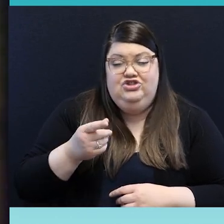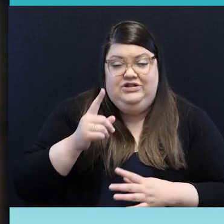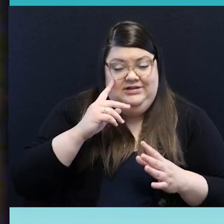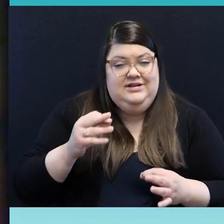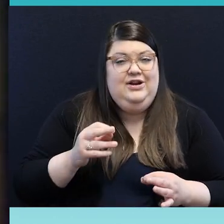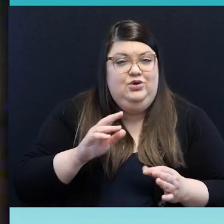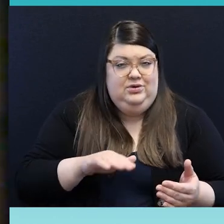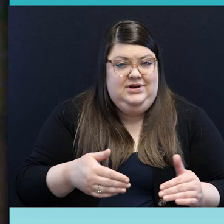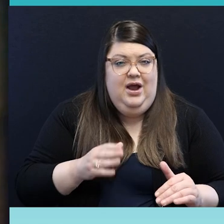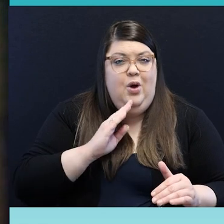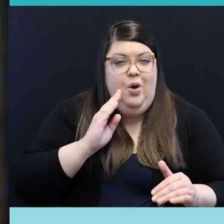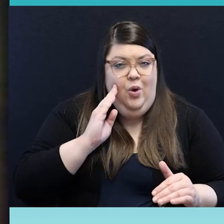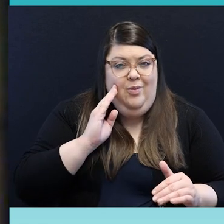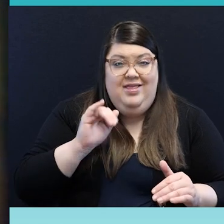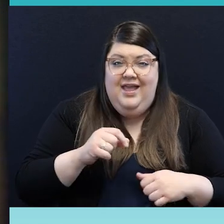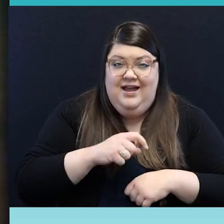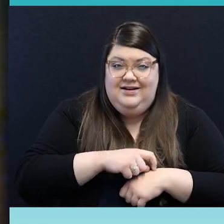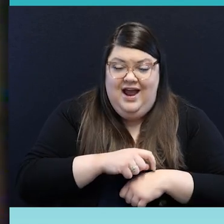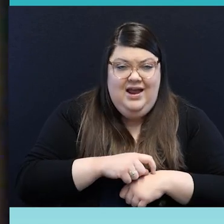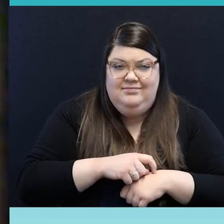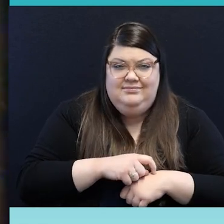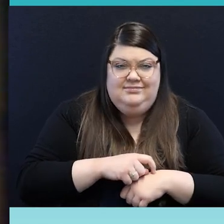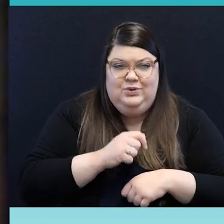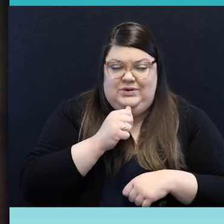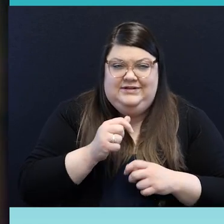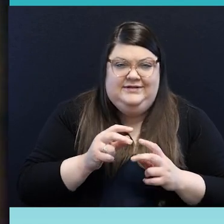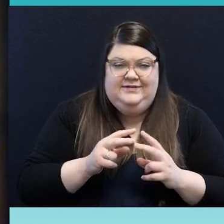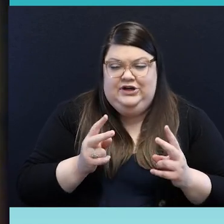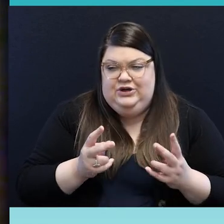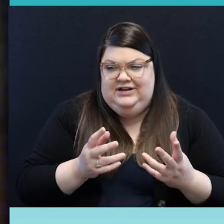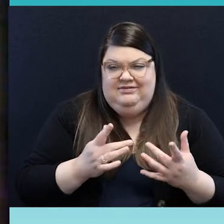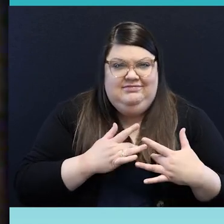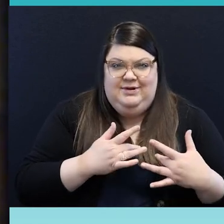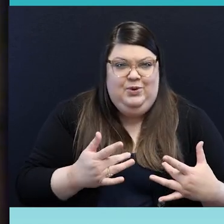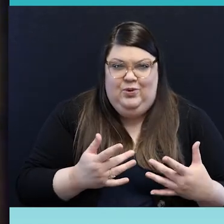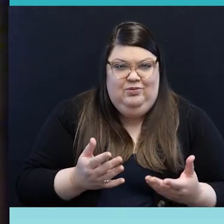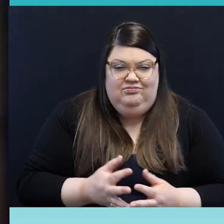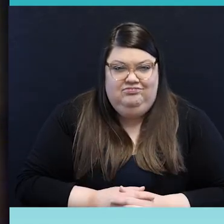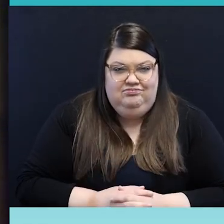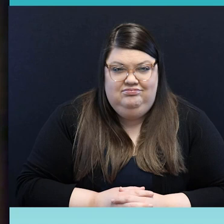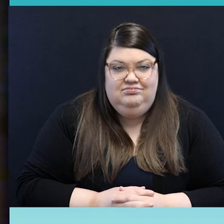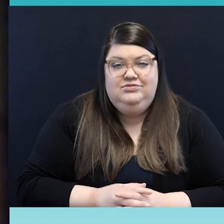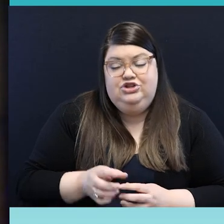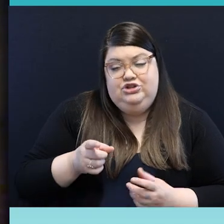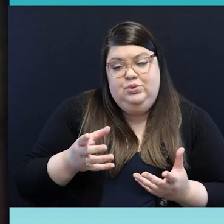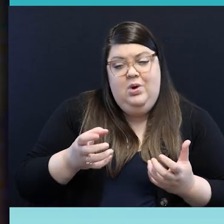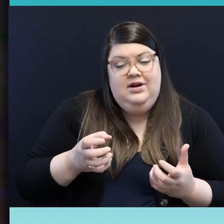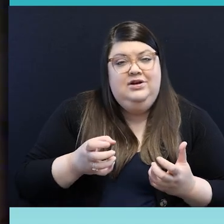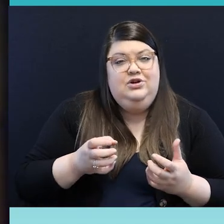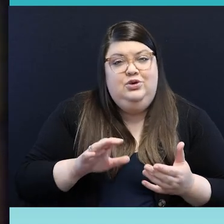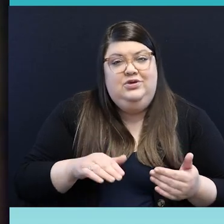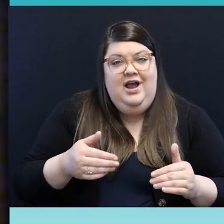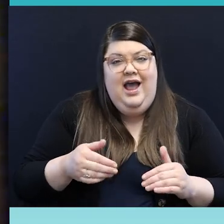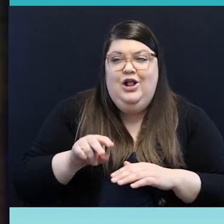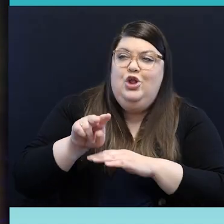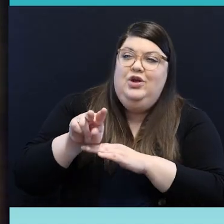home, which at the time was really not a thing. She wanted to die looking out at the